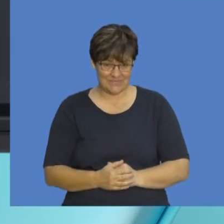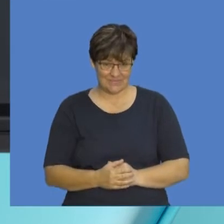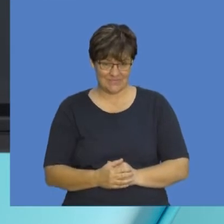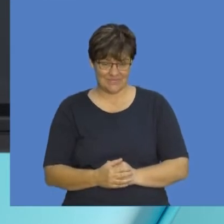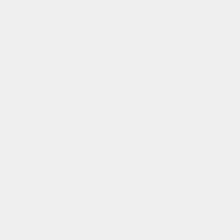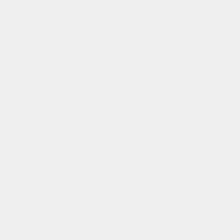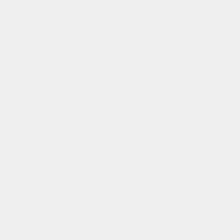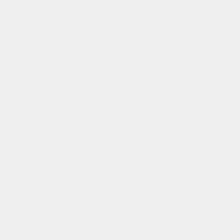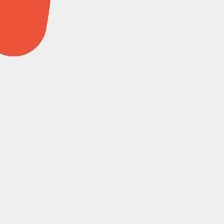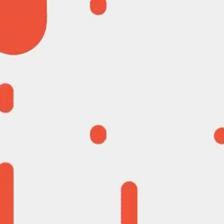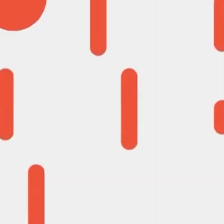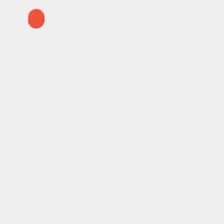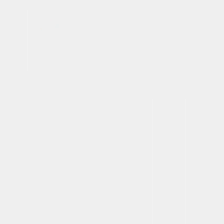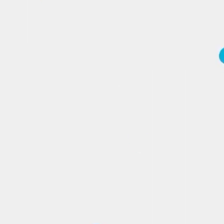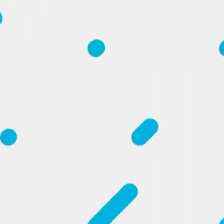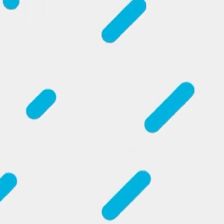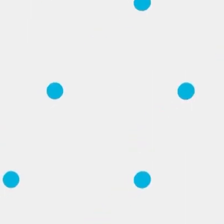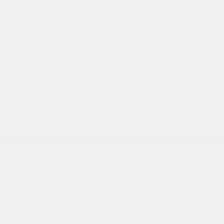to see you soon.